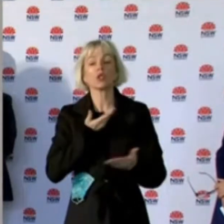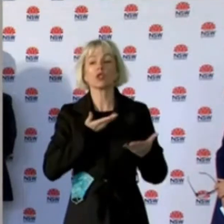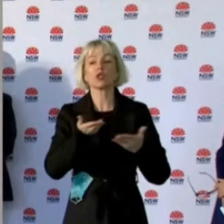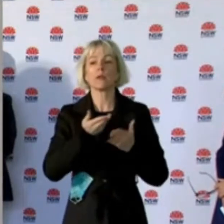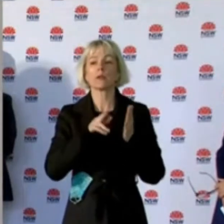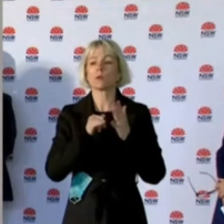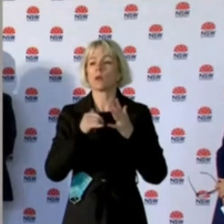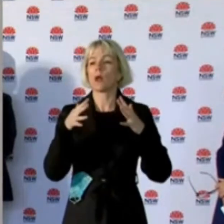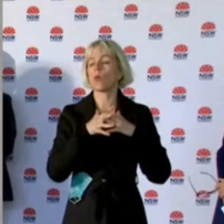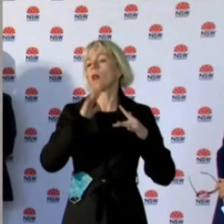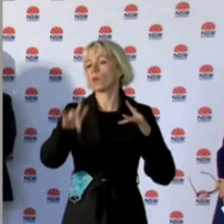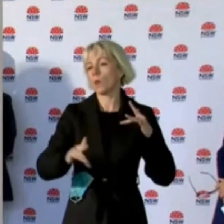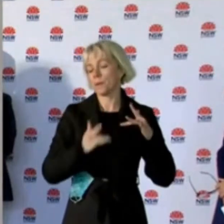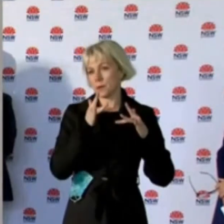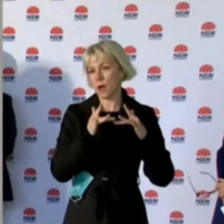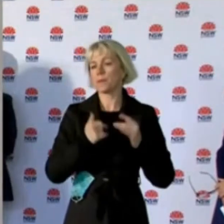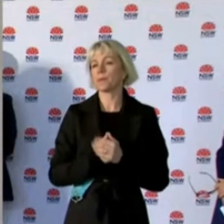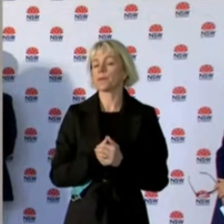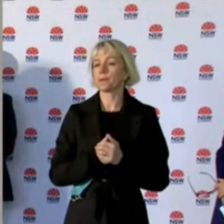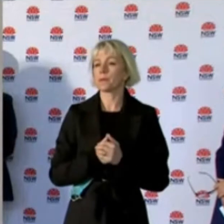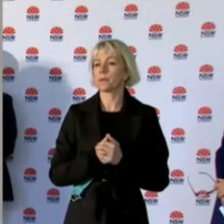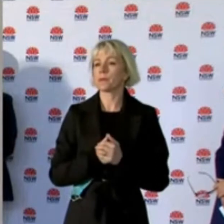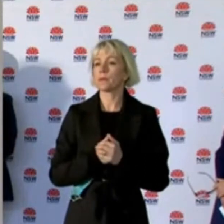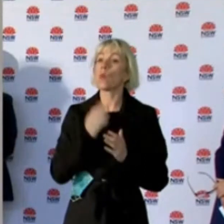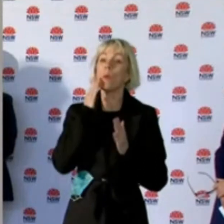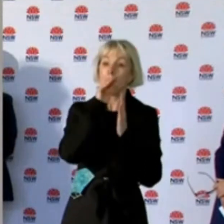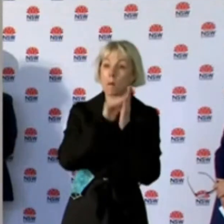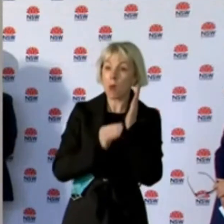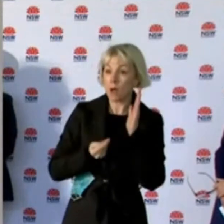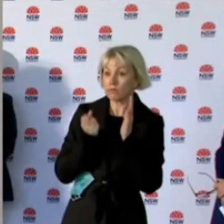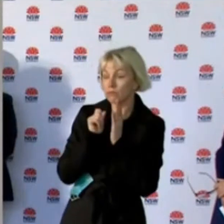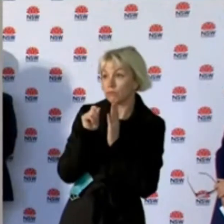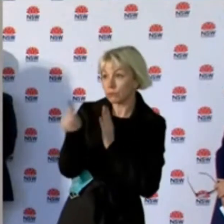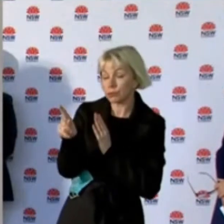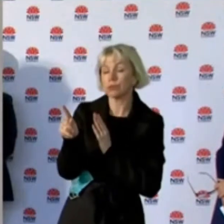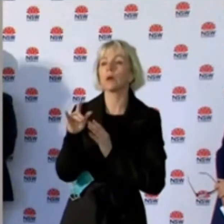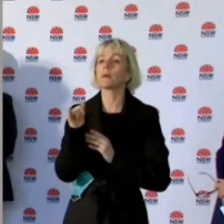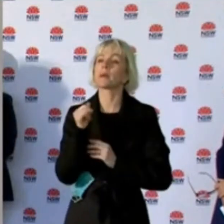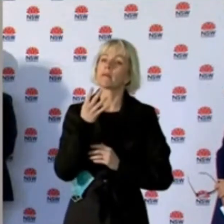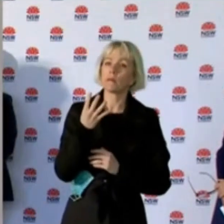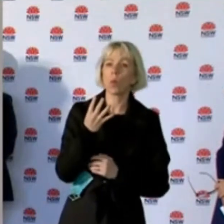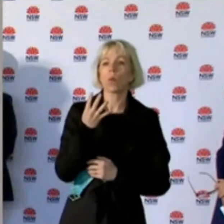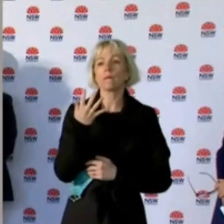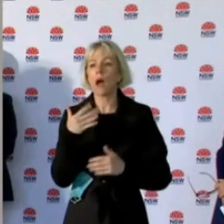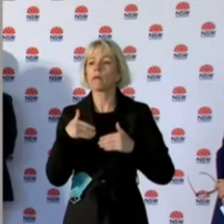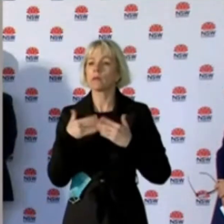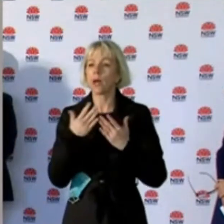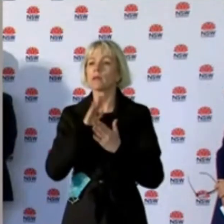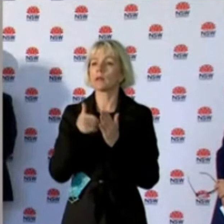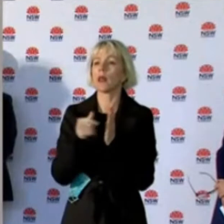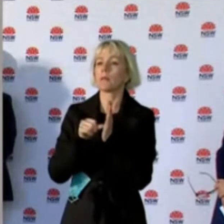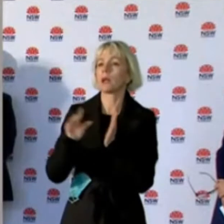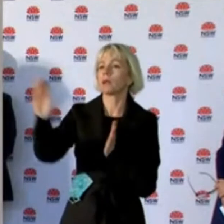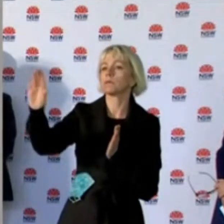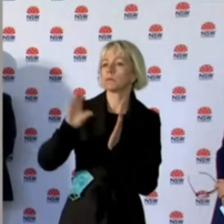will be processed in around 4 to 5 days. There may need to be some patience tomorrow, because obviously there